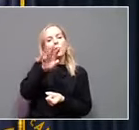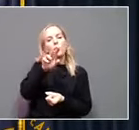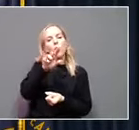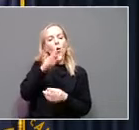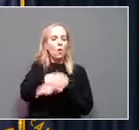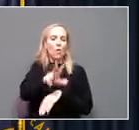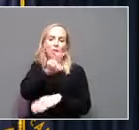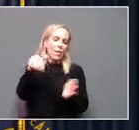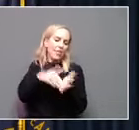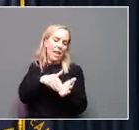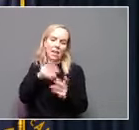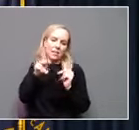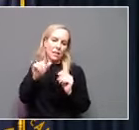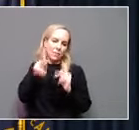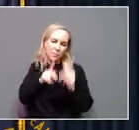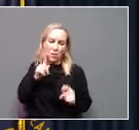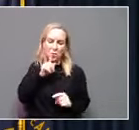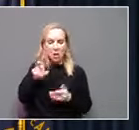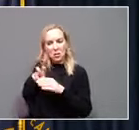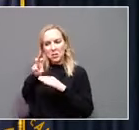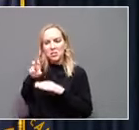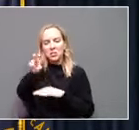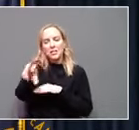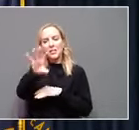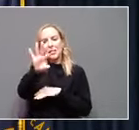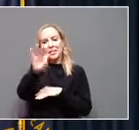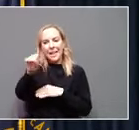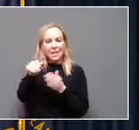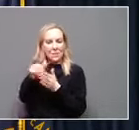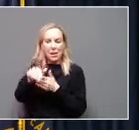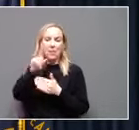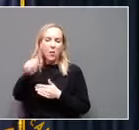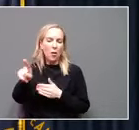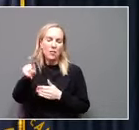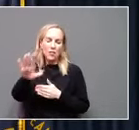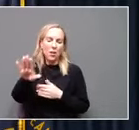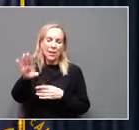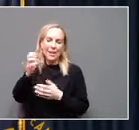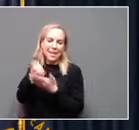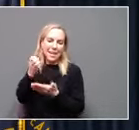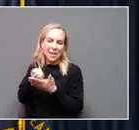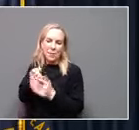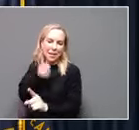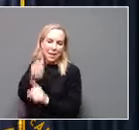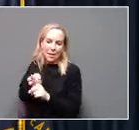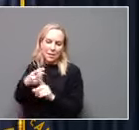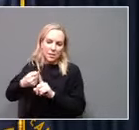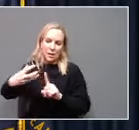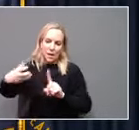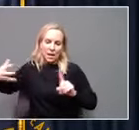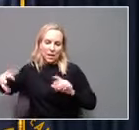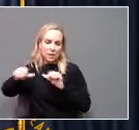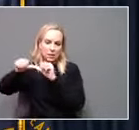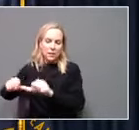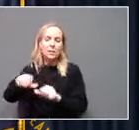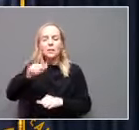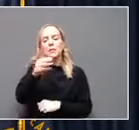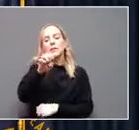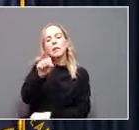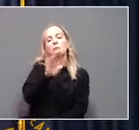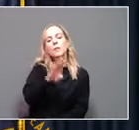nearly $9 billion in economic impact and is expanding all the time. The James B. Beam Institute for Kentucky